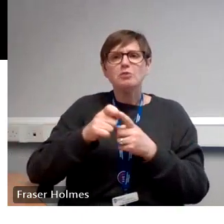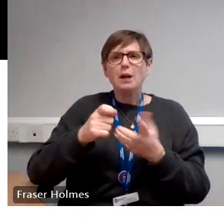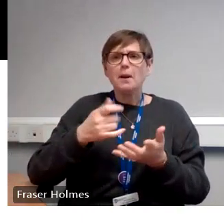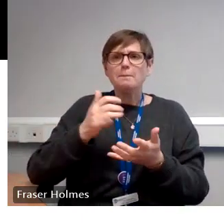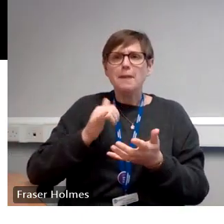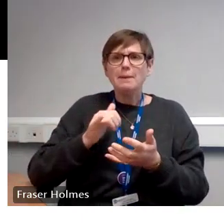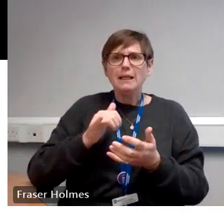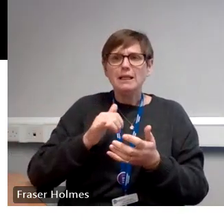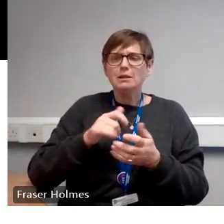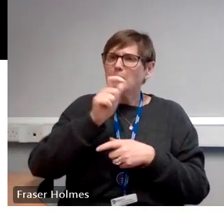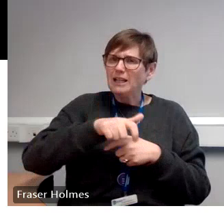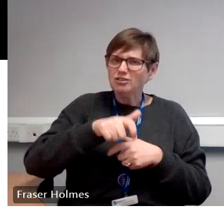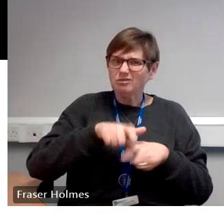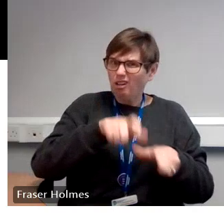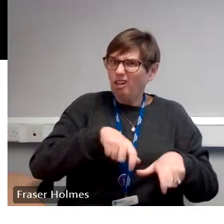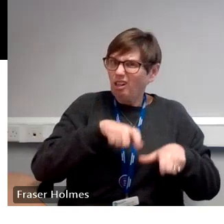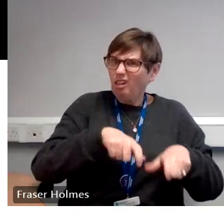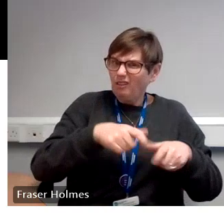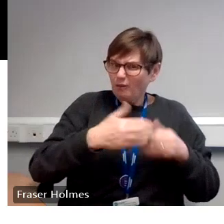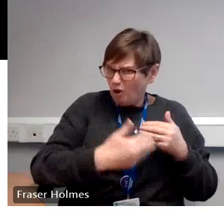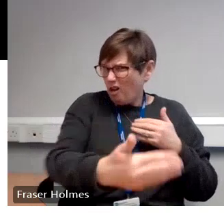the patient for longer than they need to.